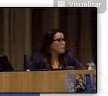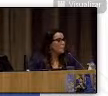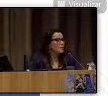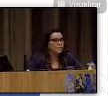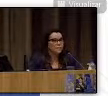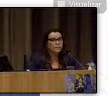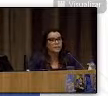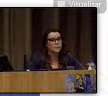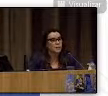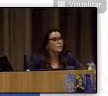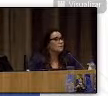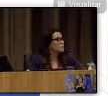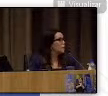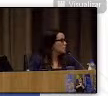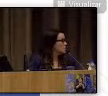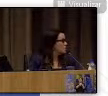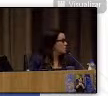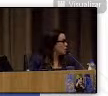of the